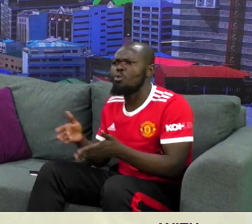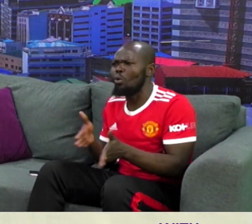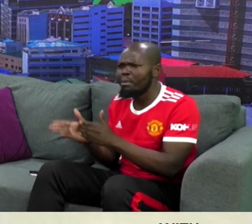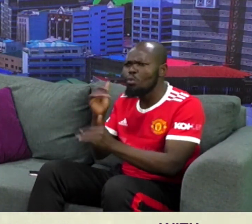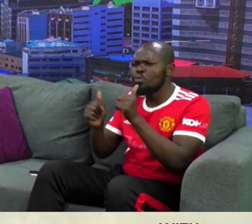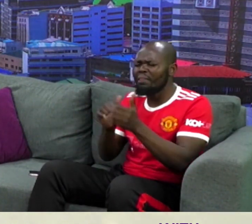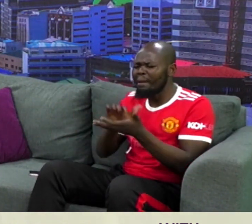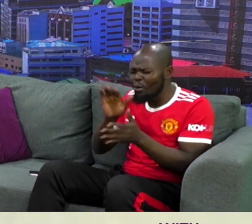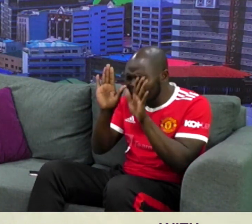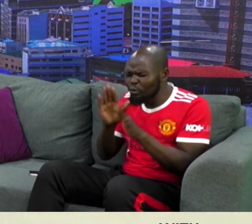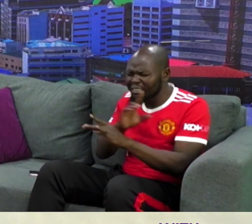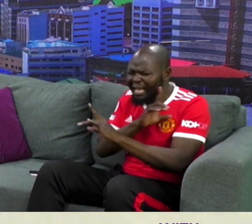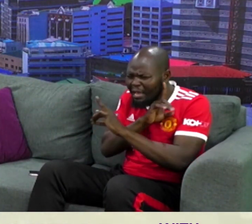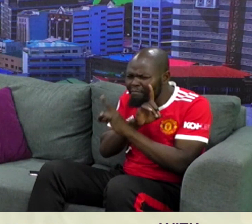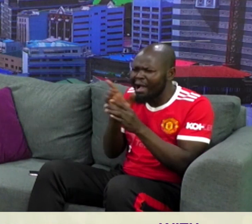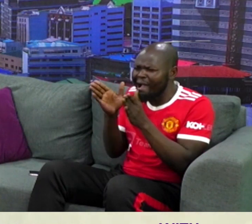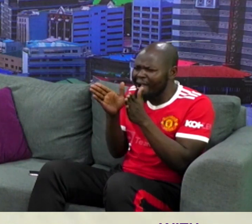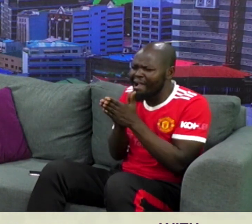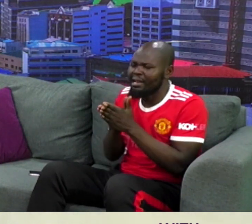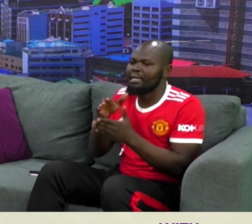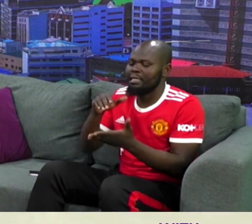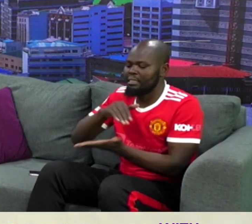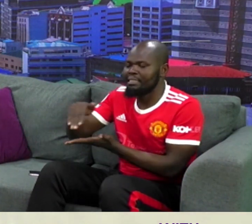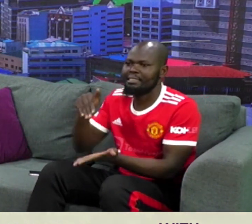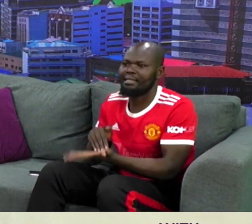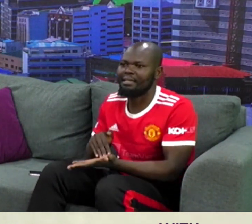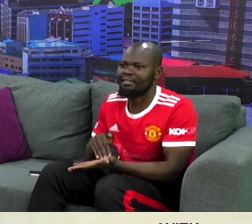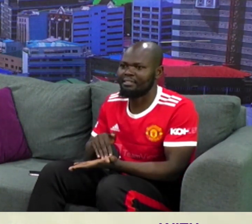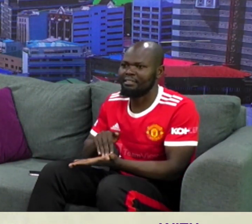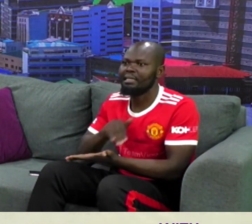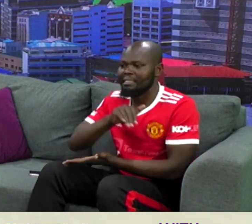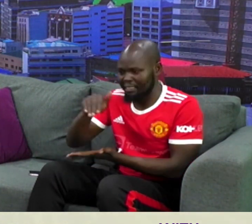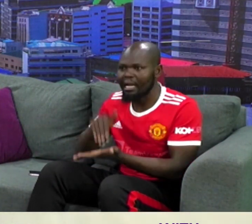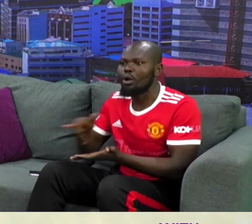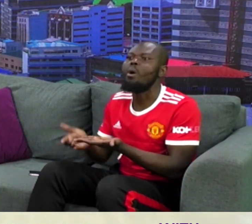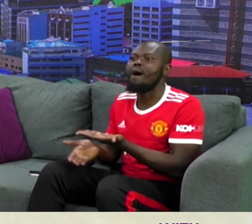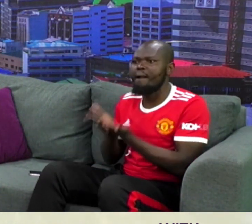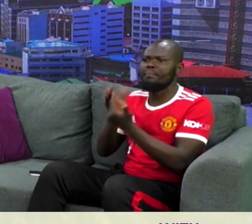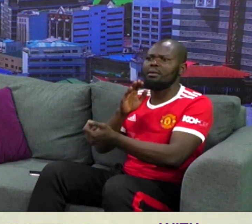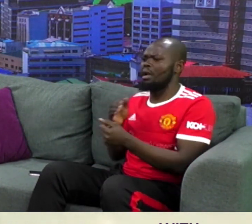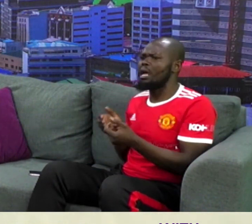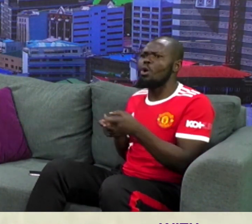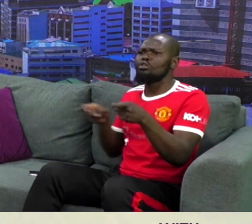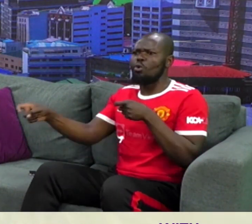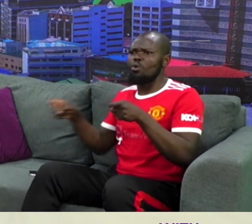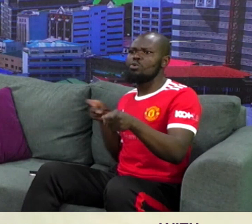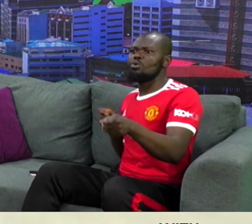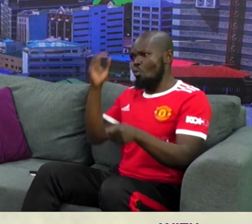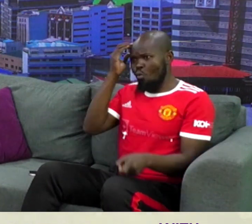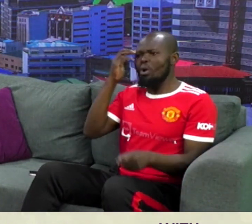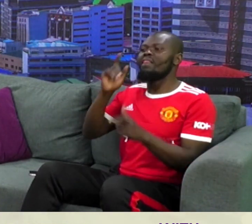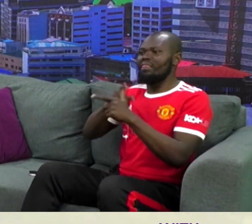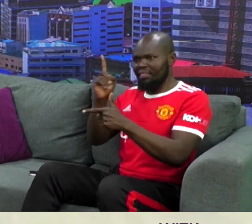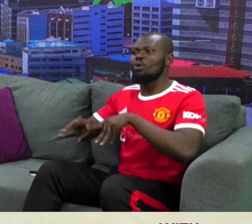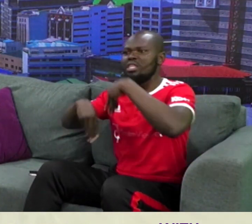Give Sofapaka a lot of training and give them a lot of opportunity, and make the defense and middle field very strong,